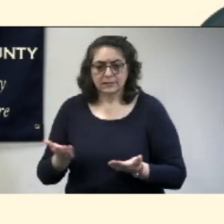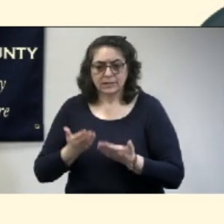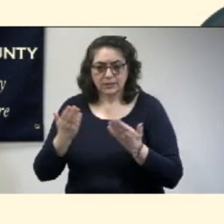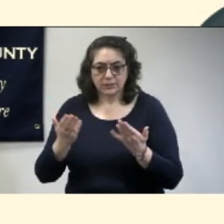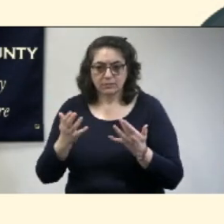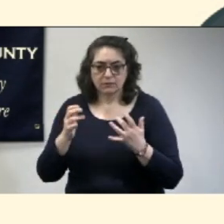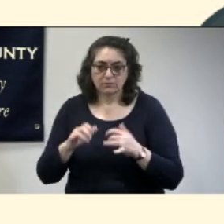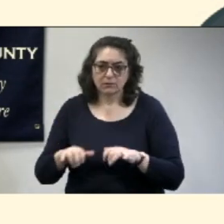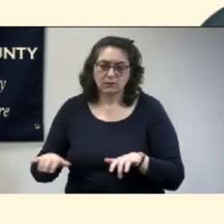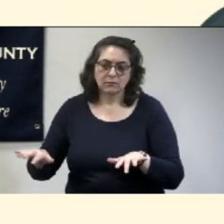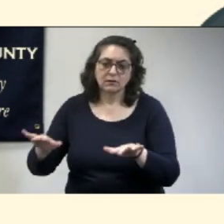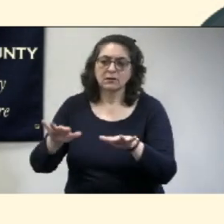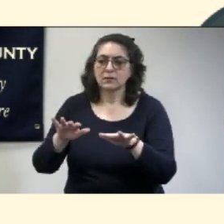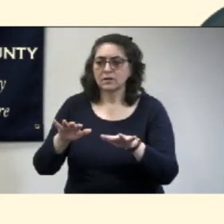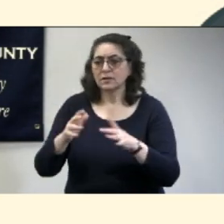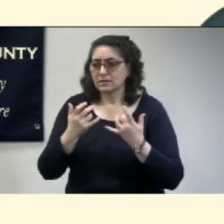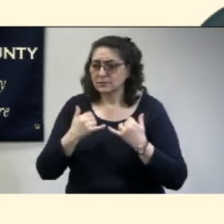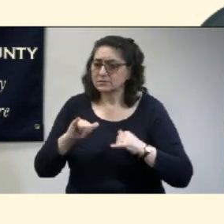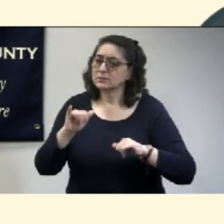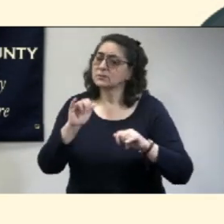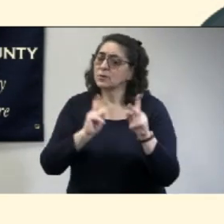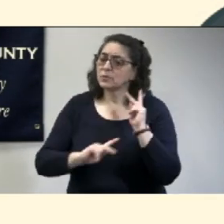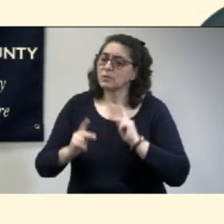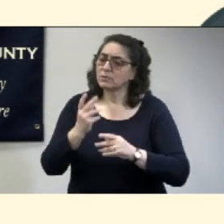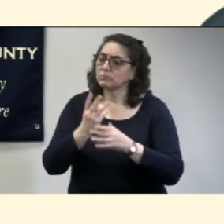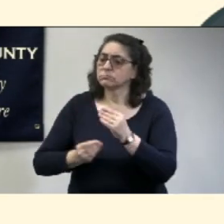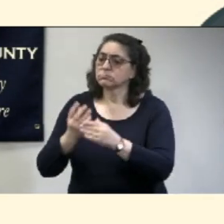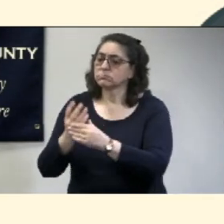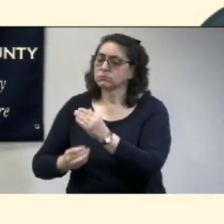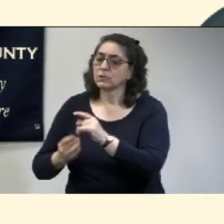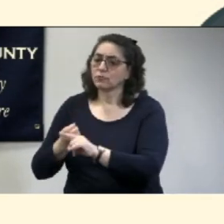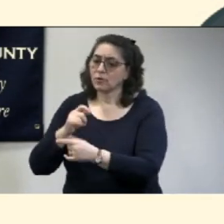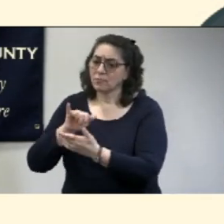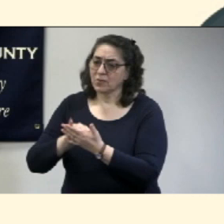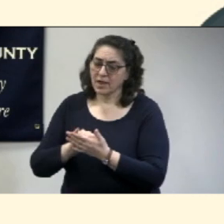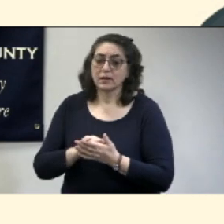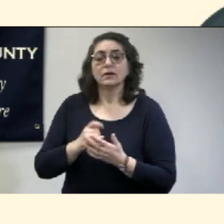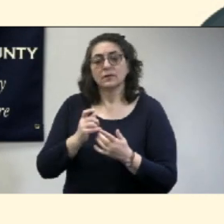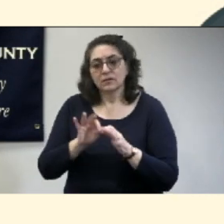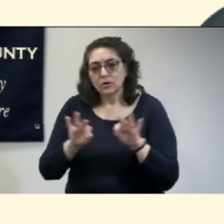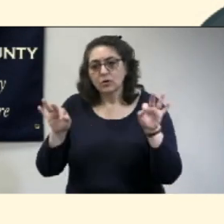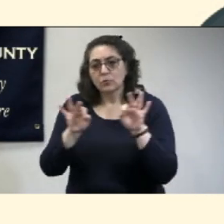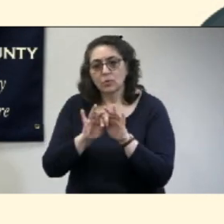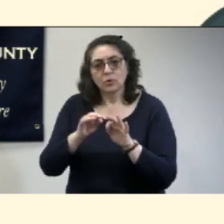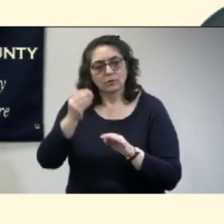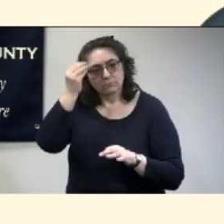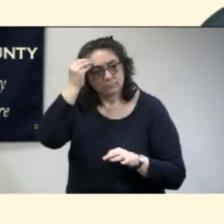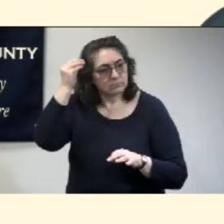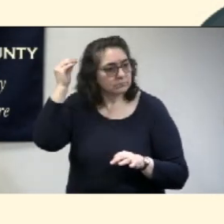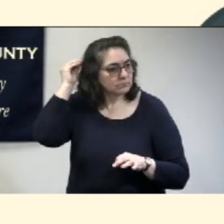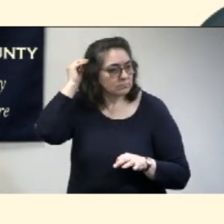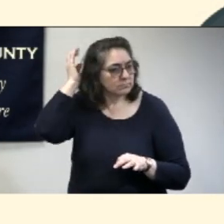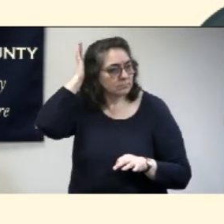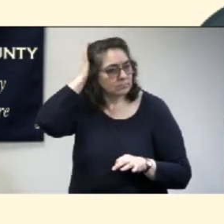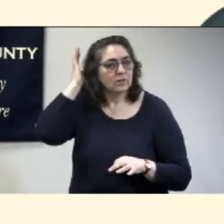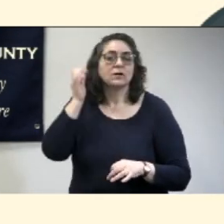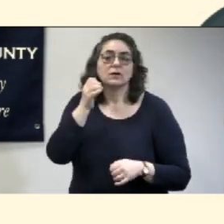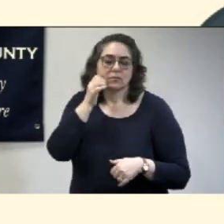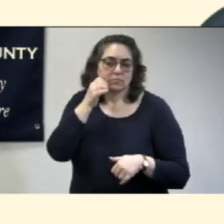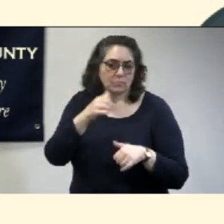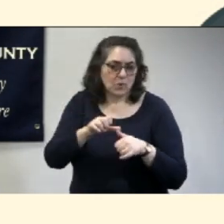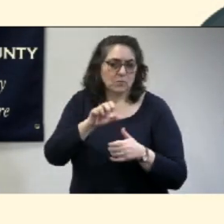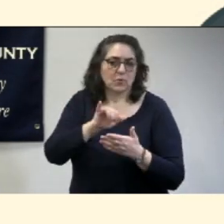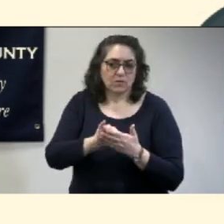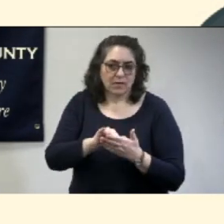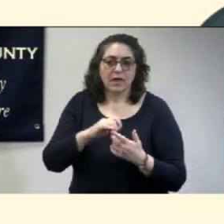you know, we are still losing people to COVID. So we really must be mindful of that going forward. So this slide speaks to all the different things